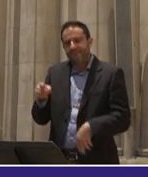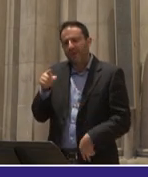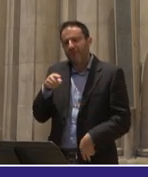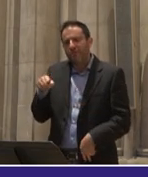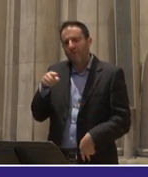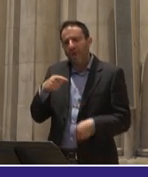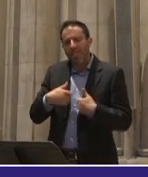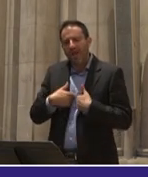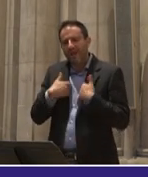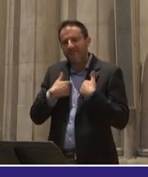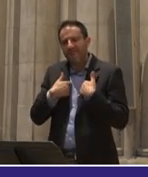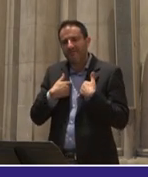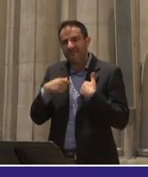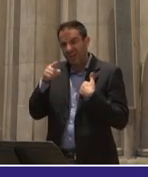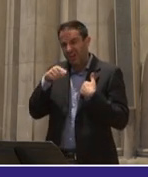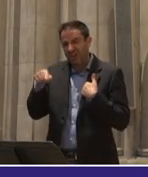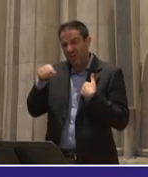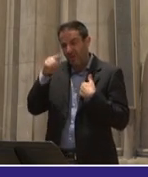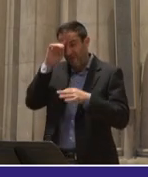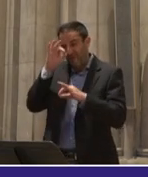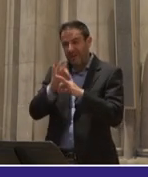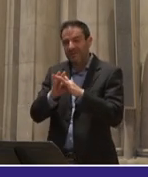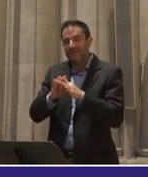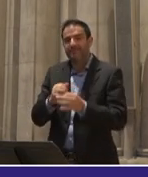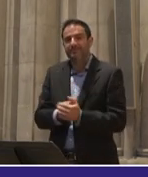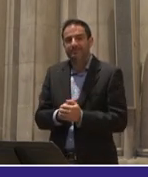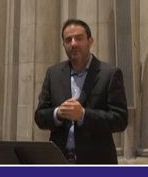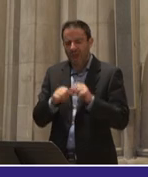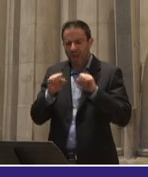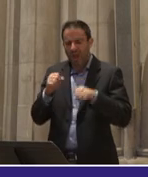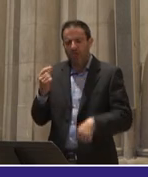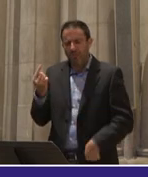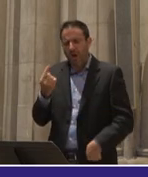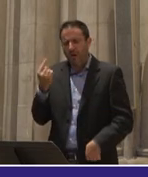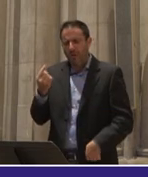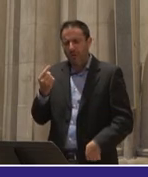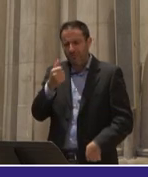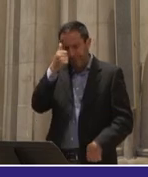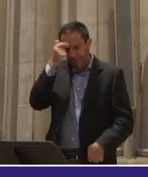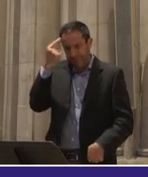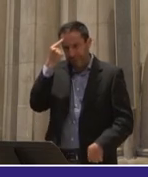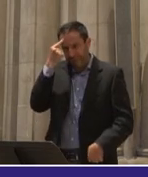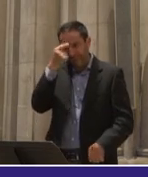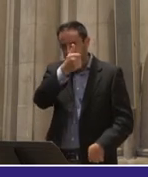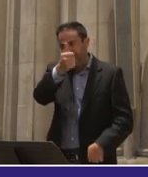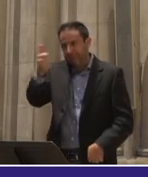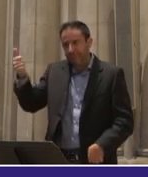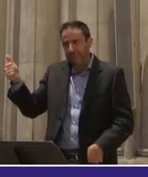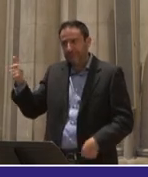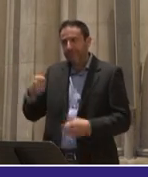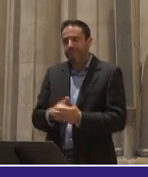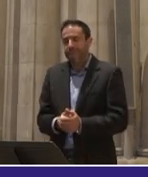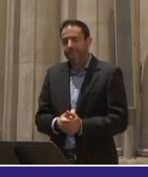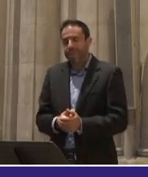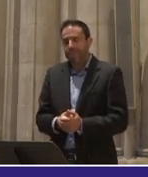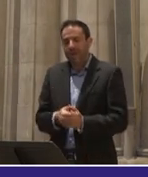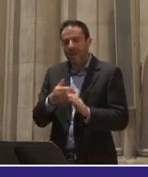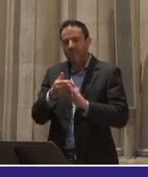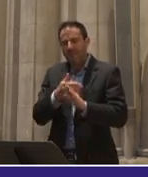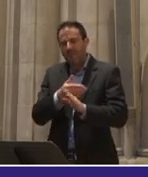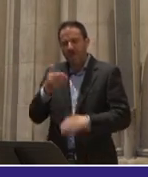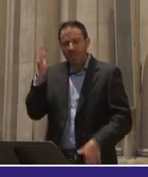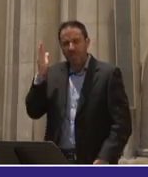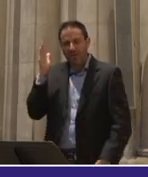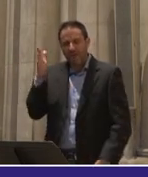life and your faith, which you can always do on your own, or if you like, as I mentioned before the